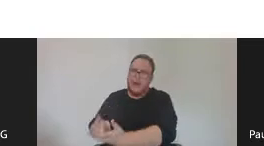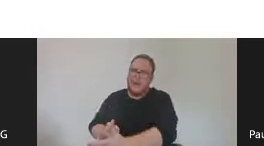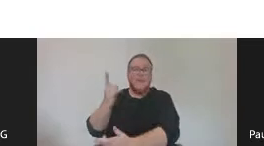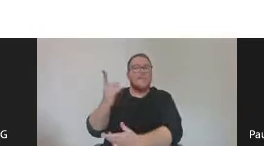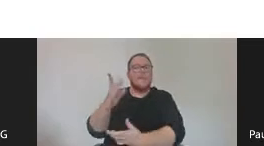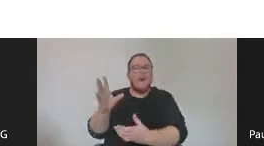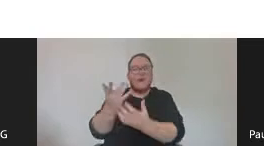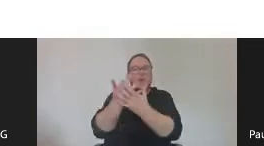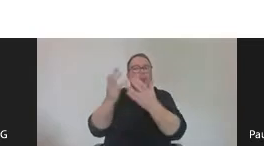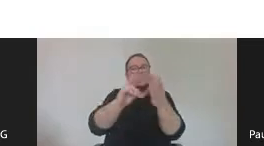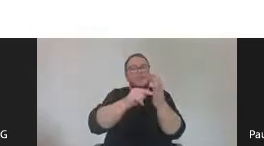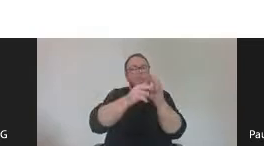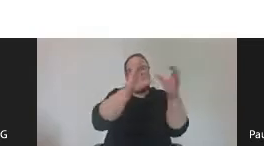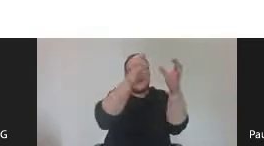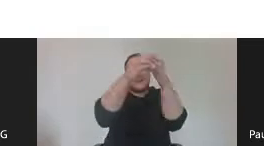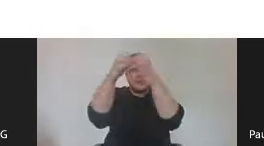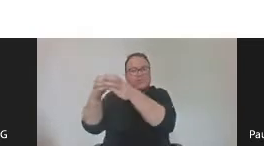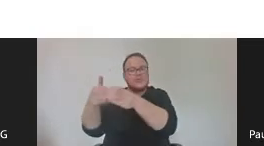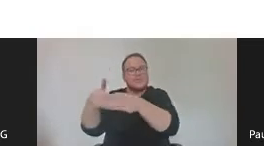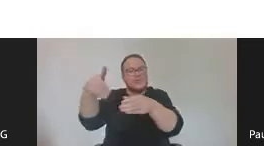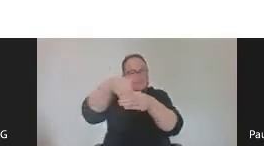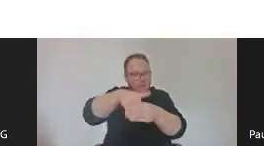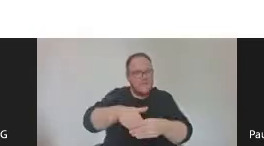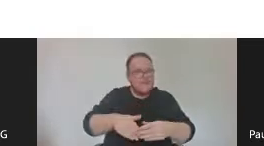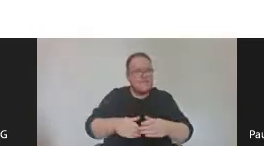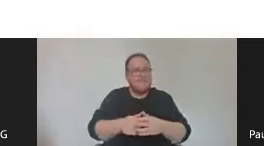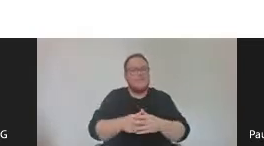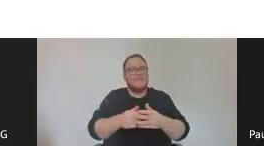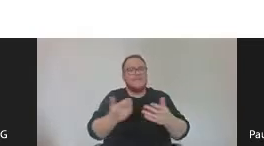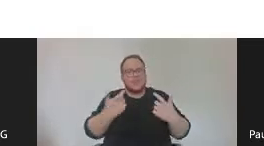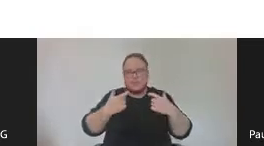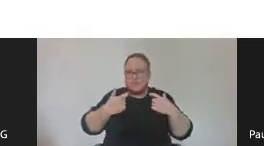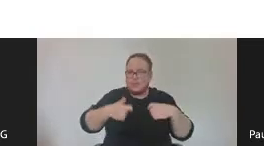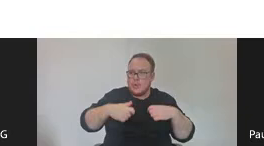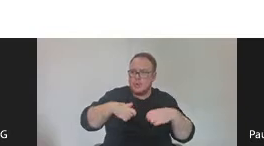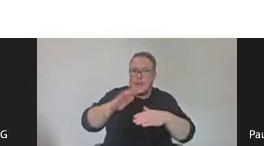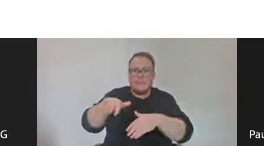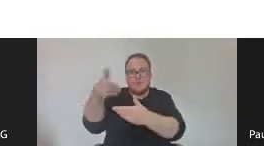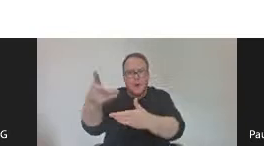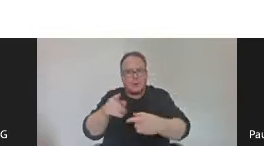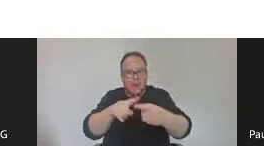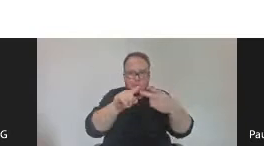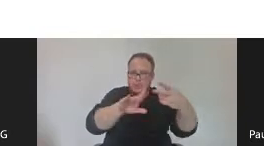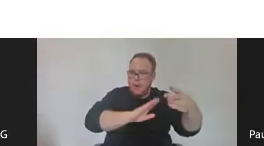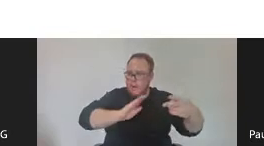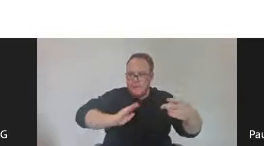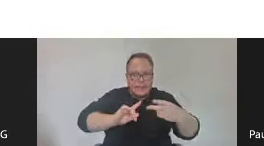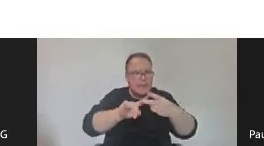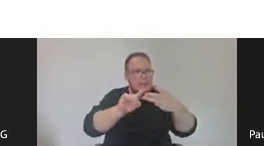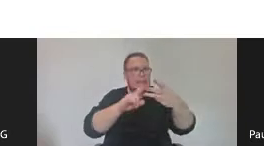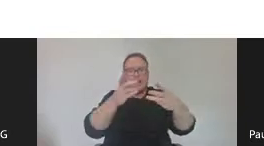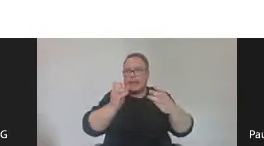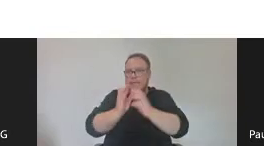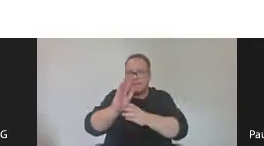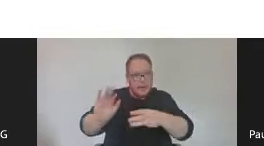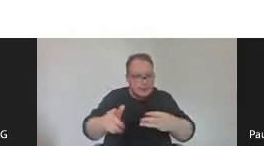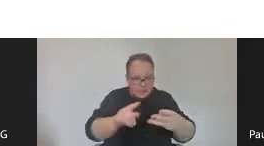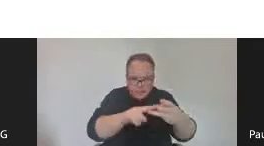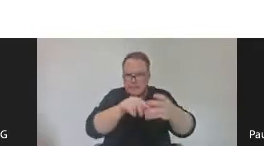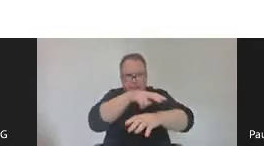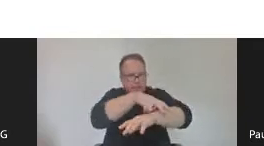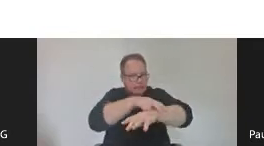were involved in this. All of our healthcare providers, all of our social care providers, the army in there, the fire service in there, the police service, and they